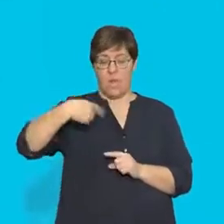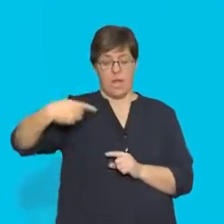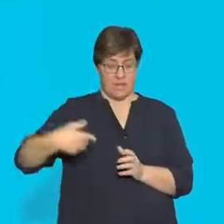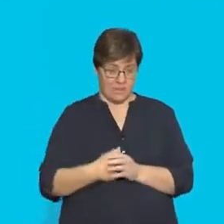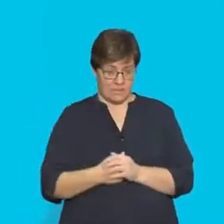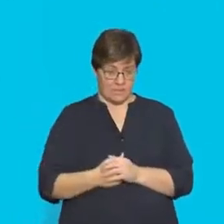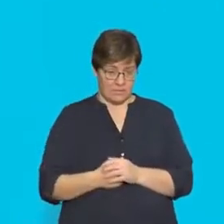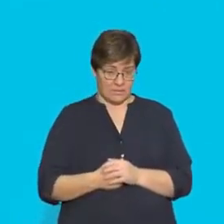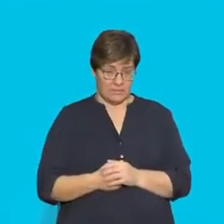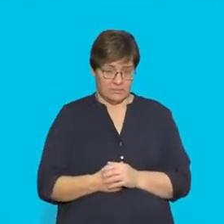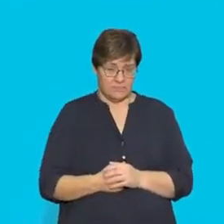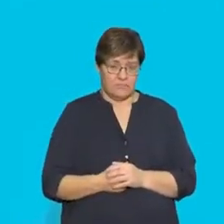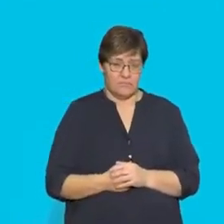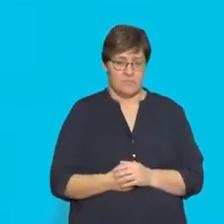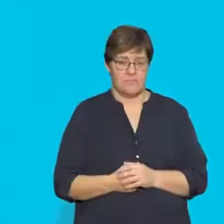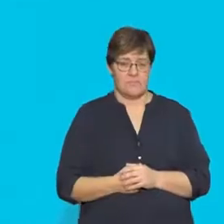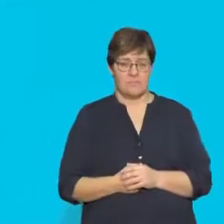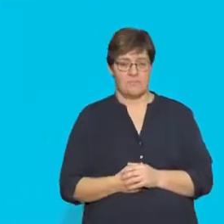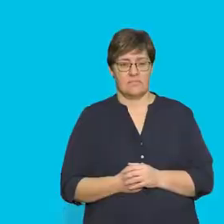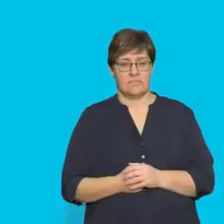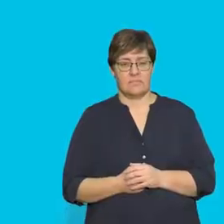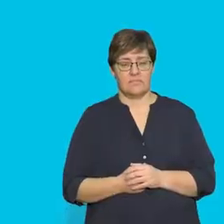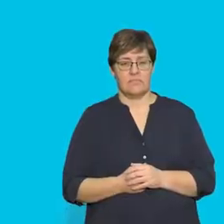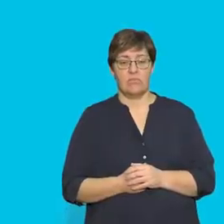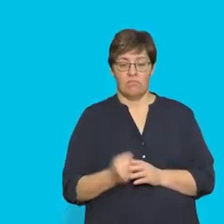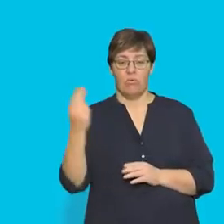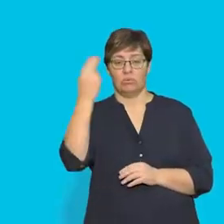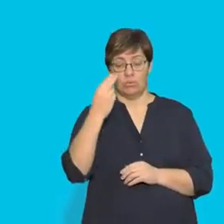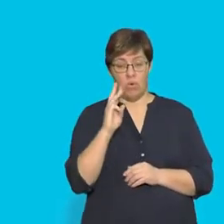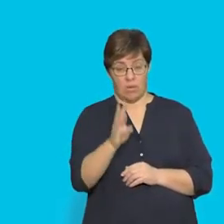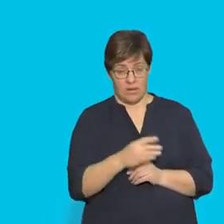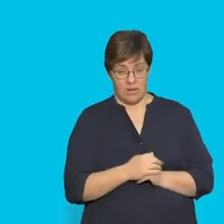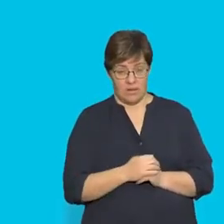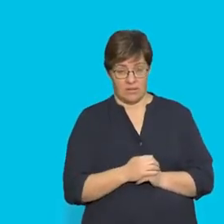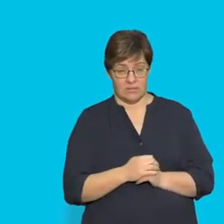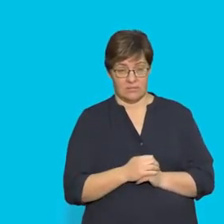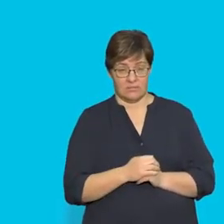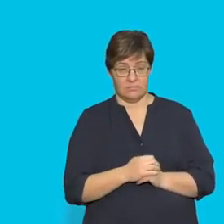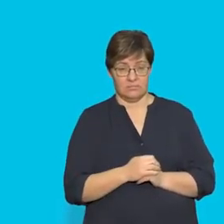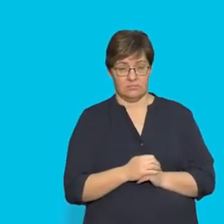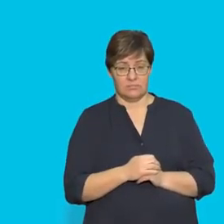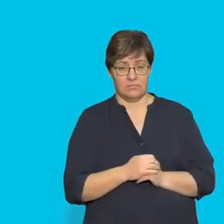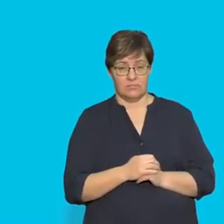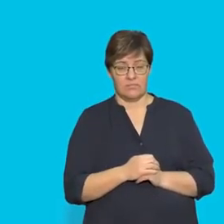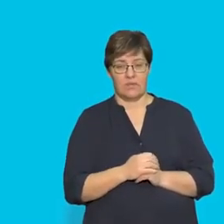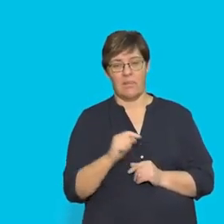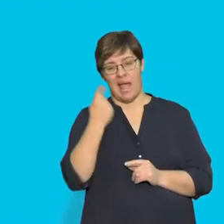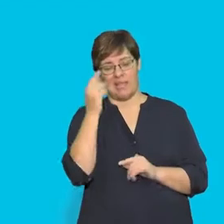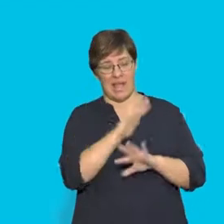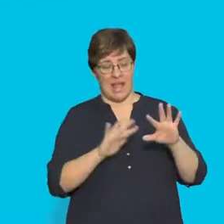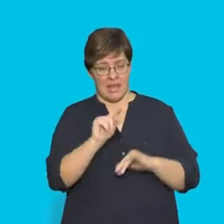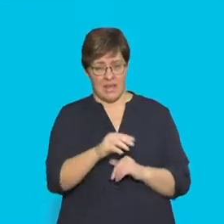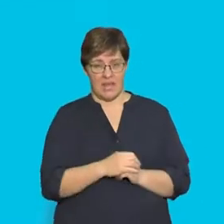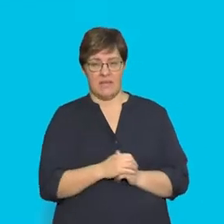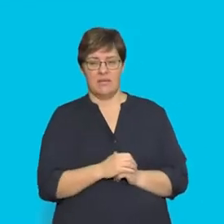well as the coil. So we're going to draw that, and I'm going to just choose a slightly different color